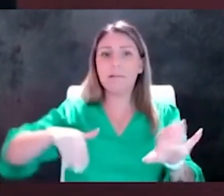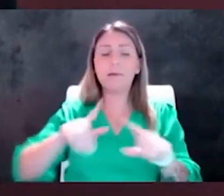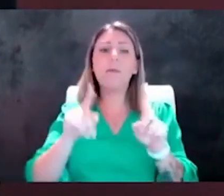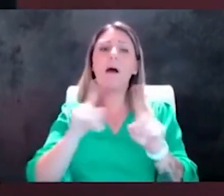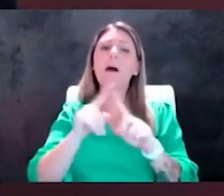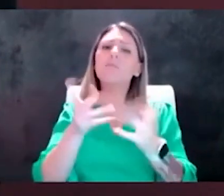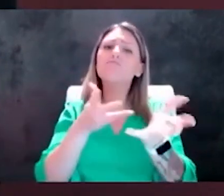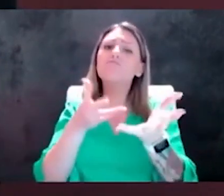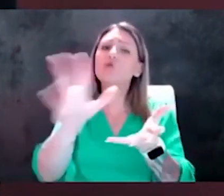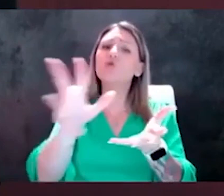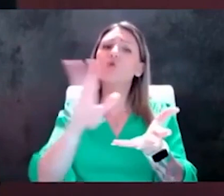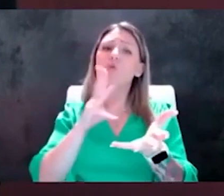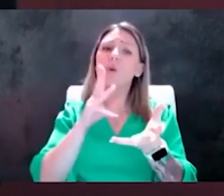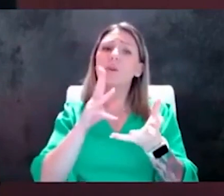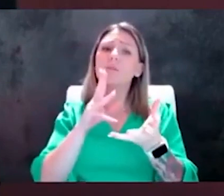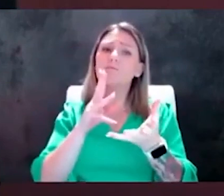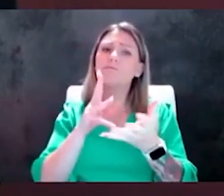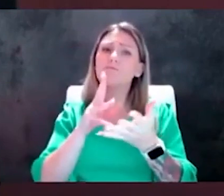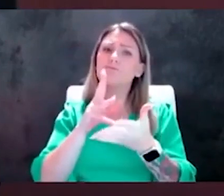about what might be best for you.